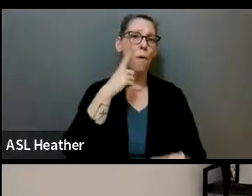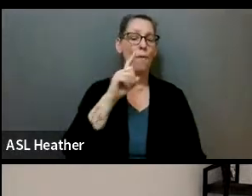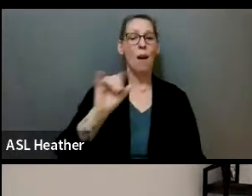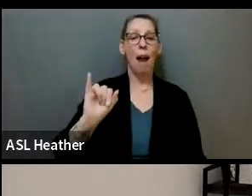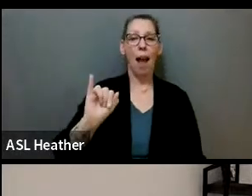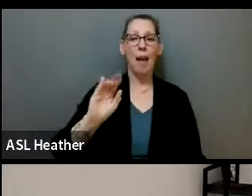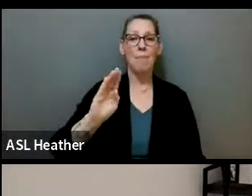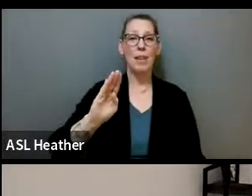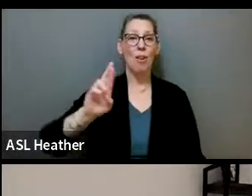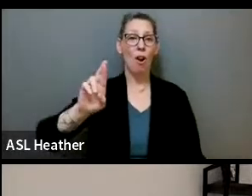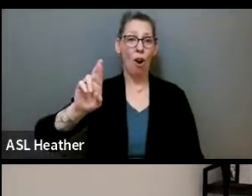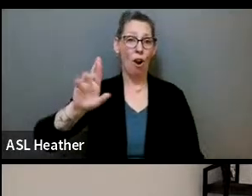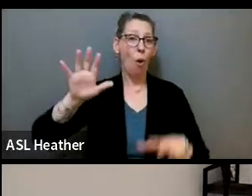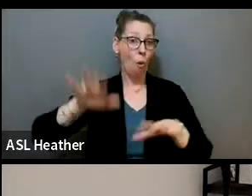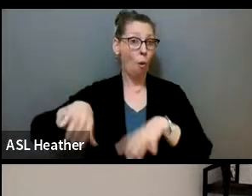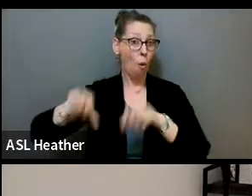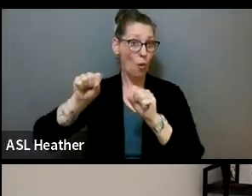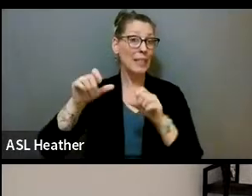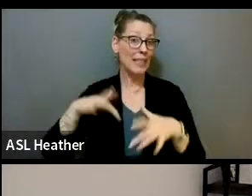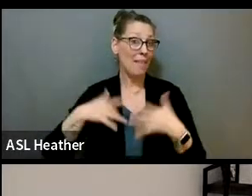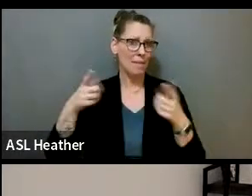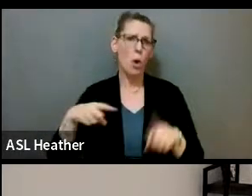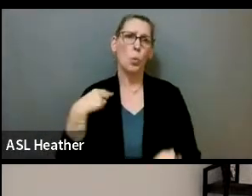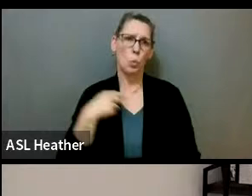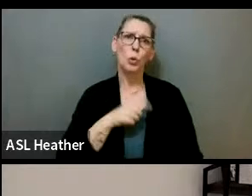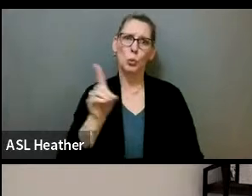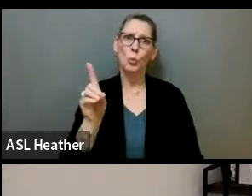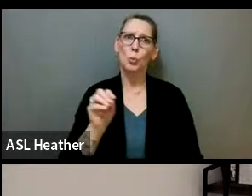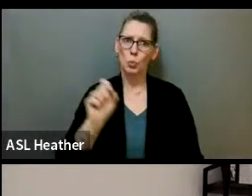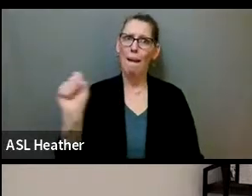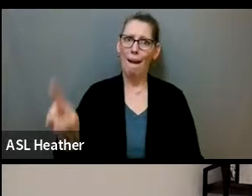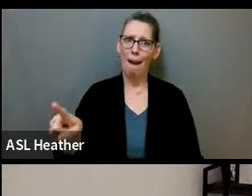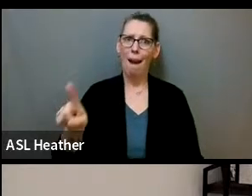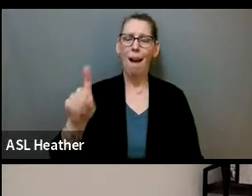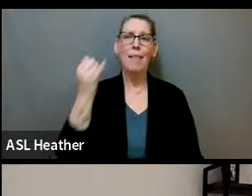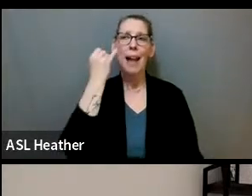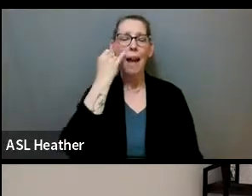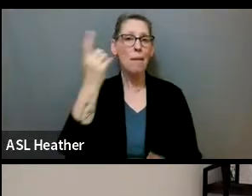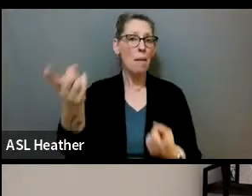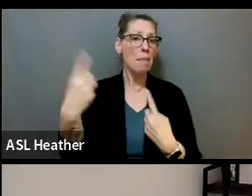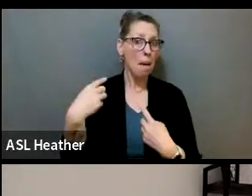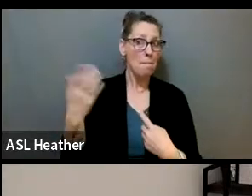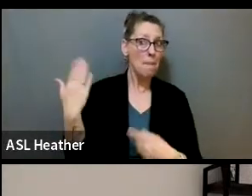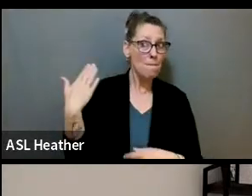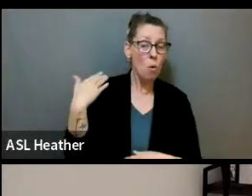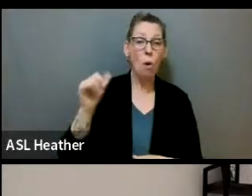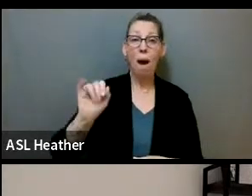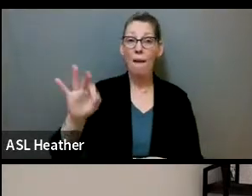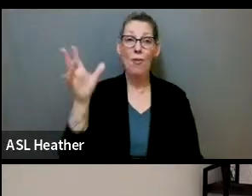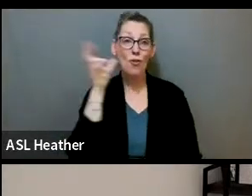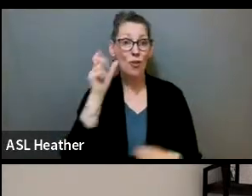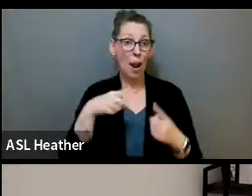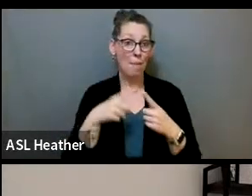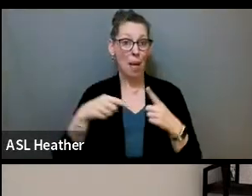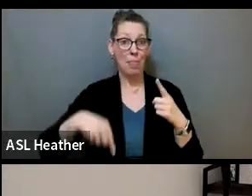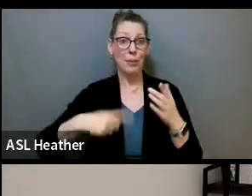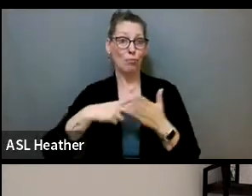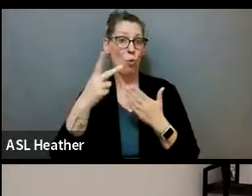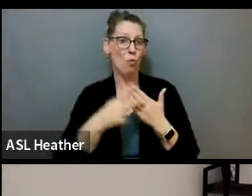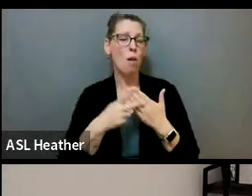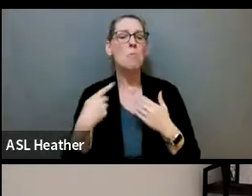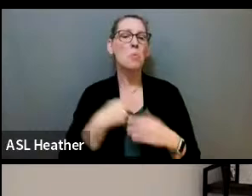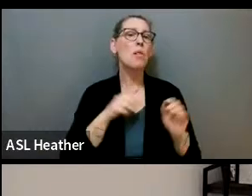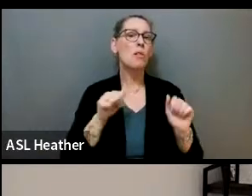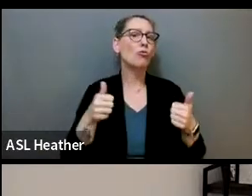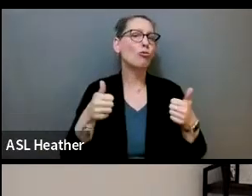hosted events, we do ask that question of if they've come to an IBR event before and if they've heard about the program. And I think we can